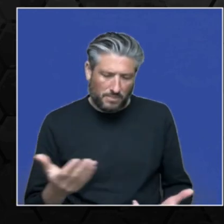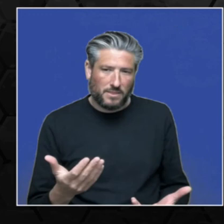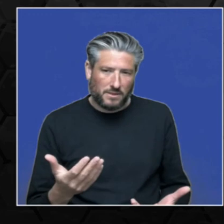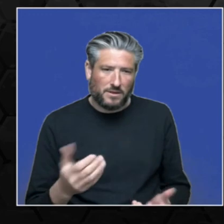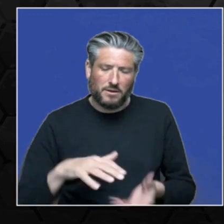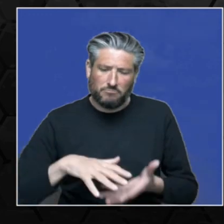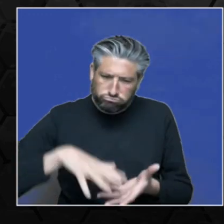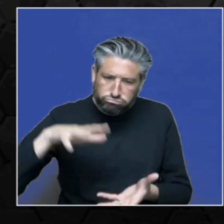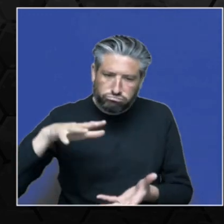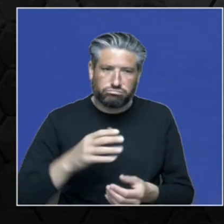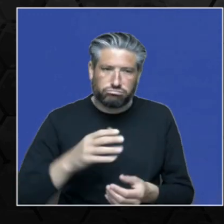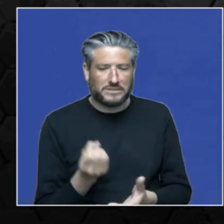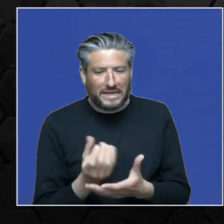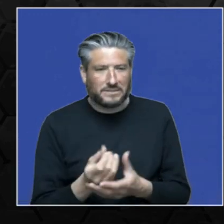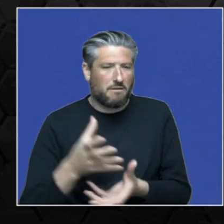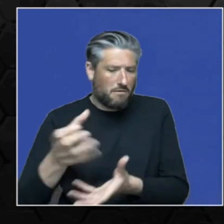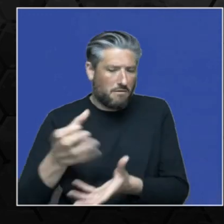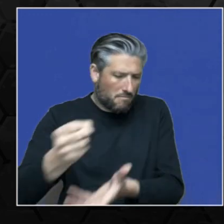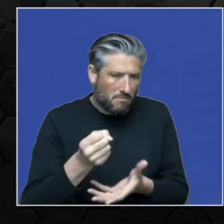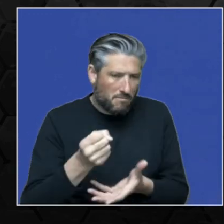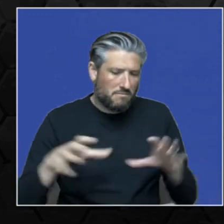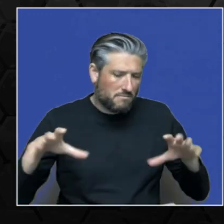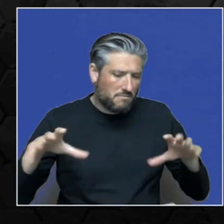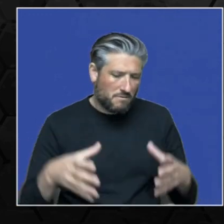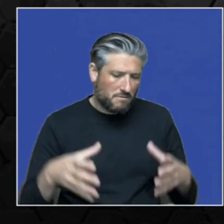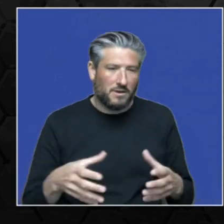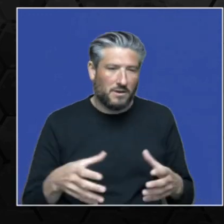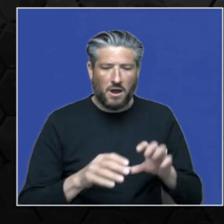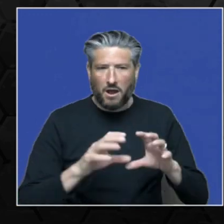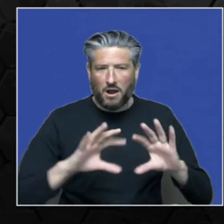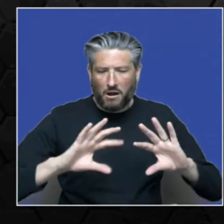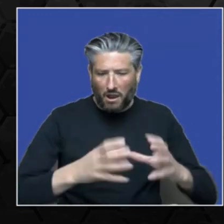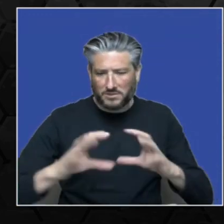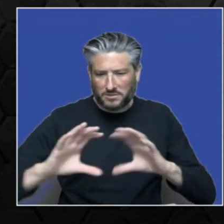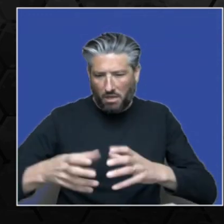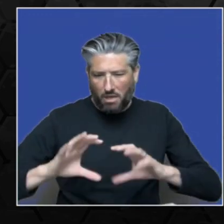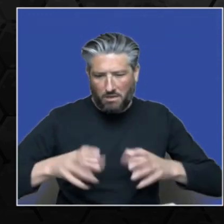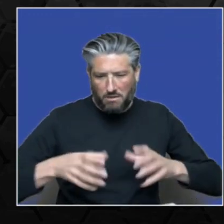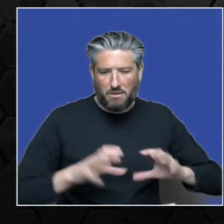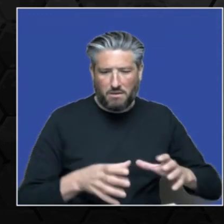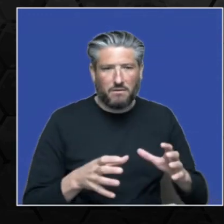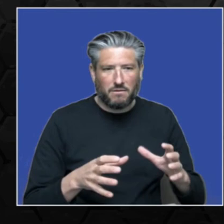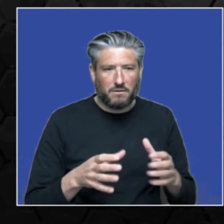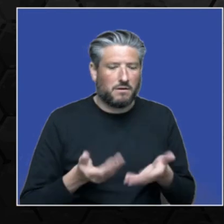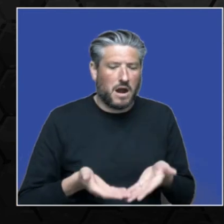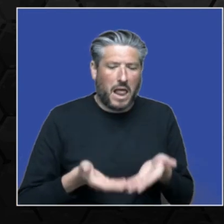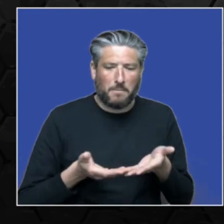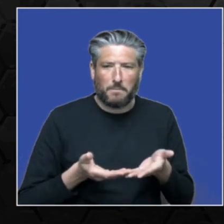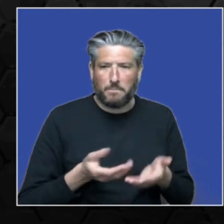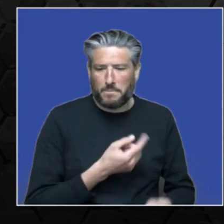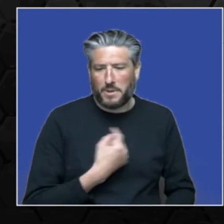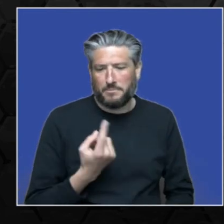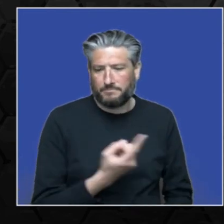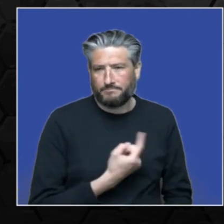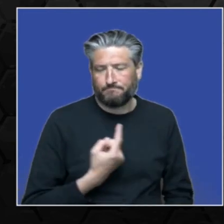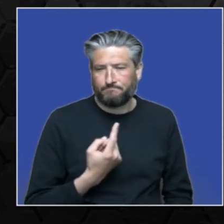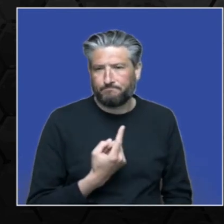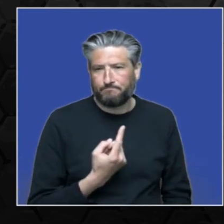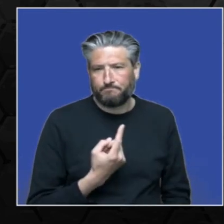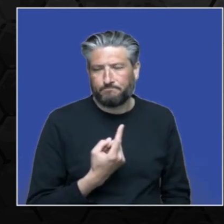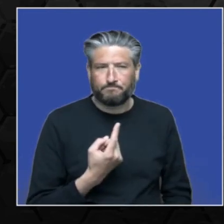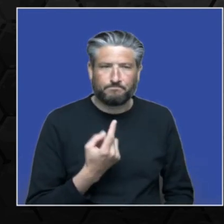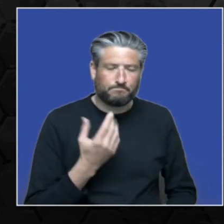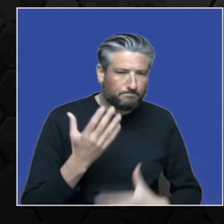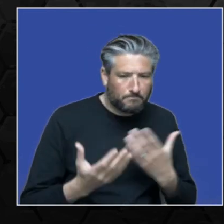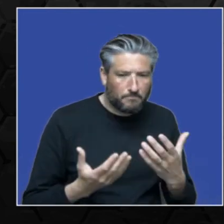or label data, so we can use a clustering techniques to like to find the group